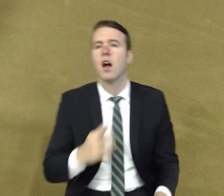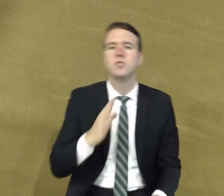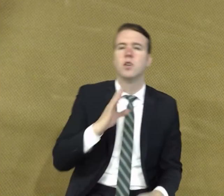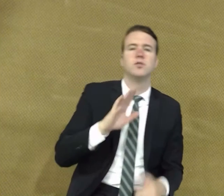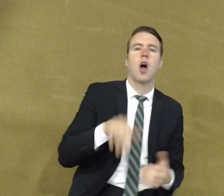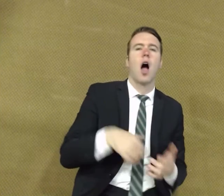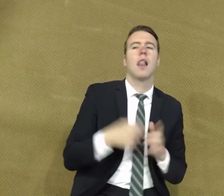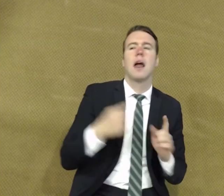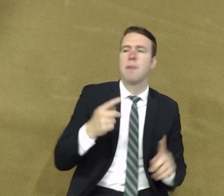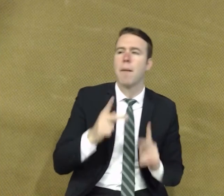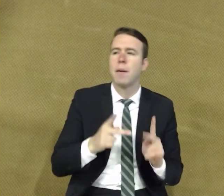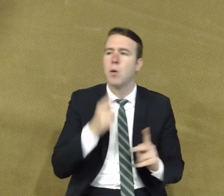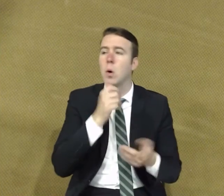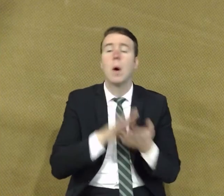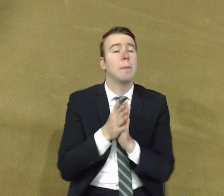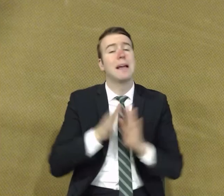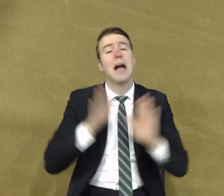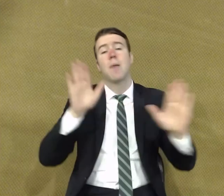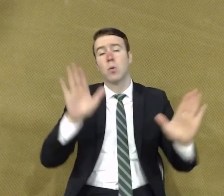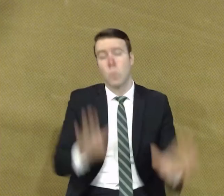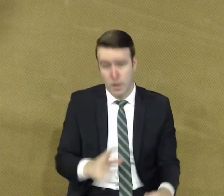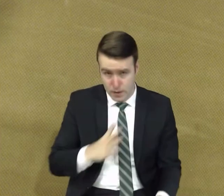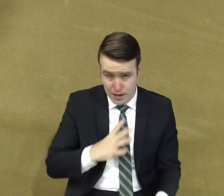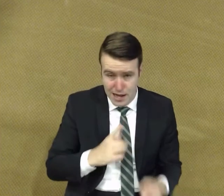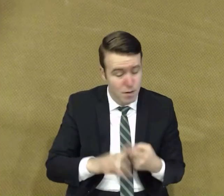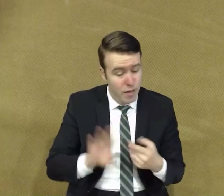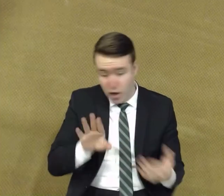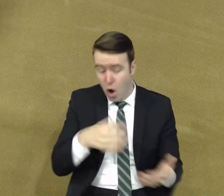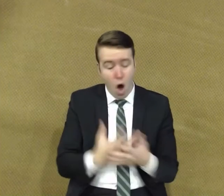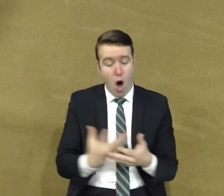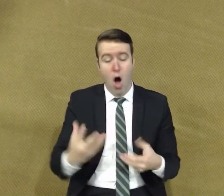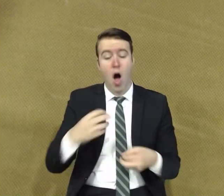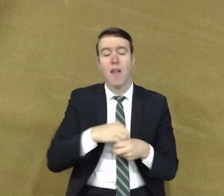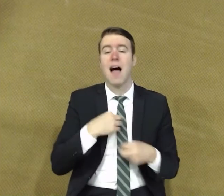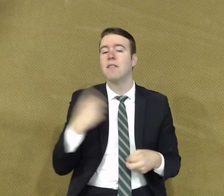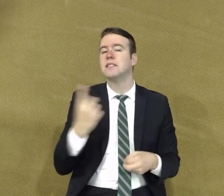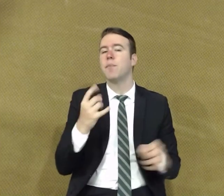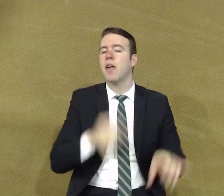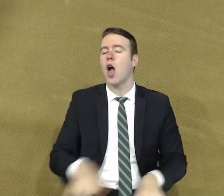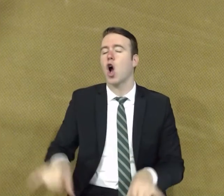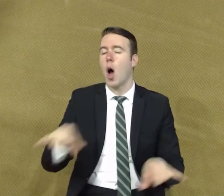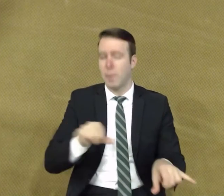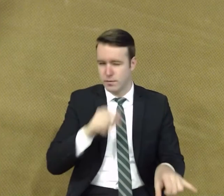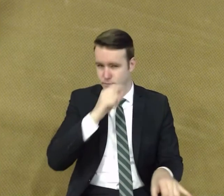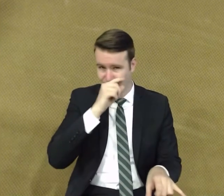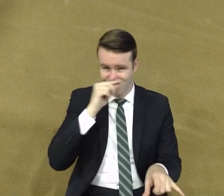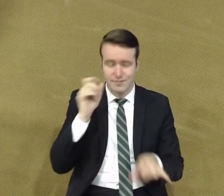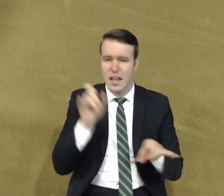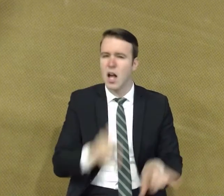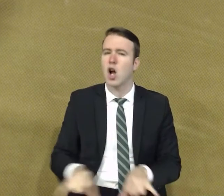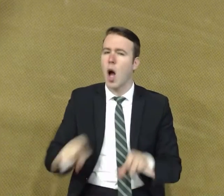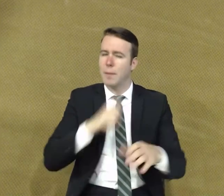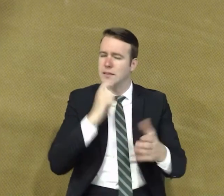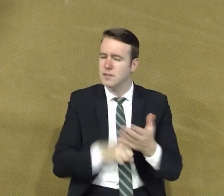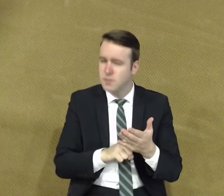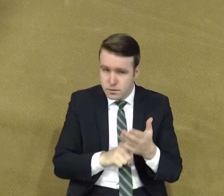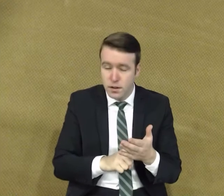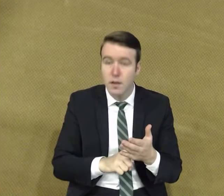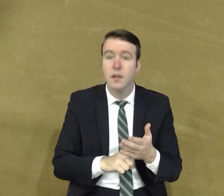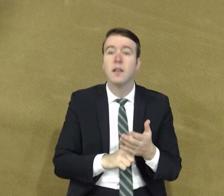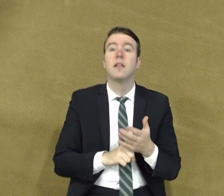people who became great, but they all have a characteristic in common. And the characteristic that they find in